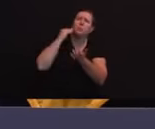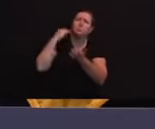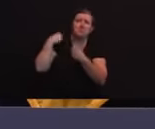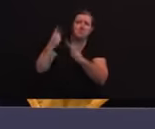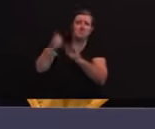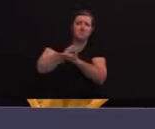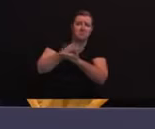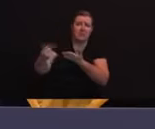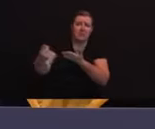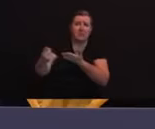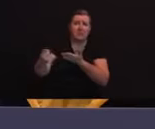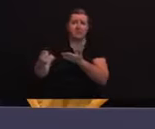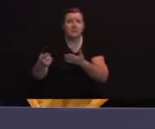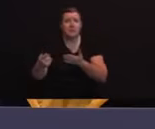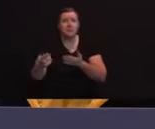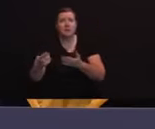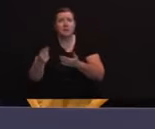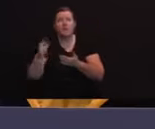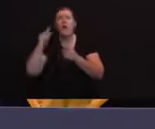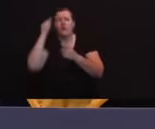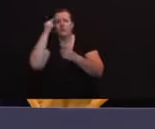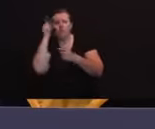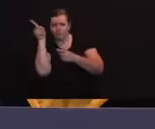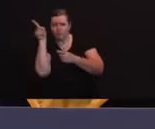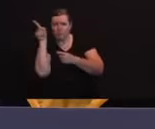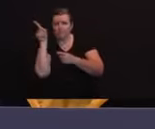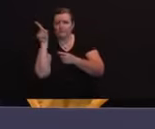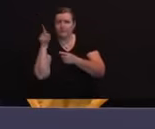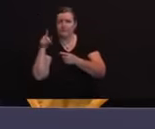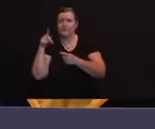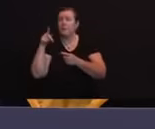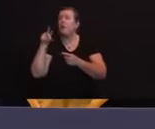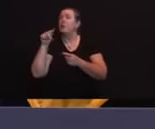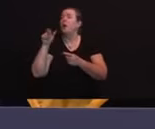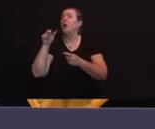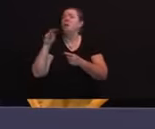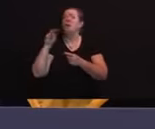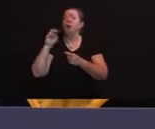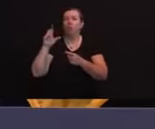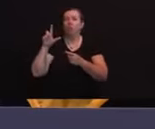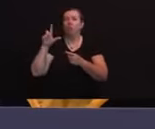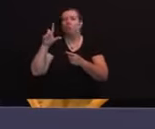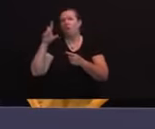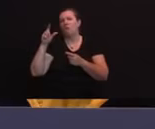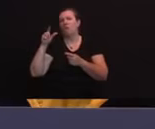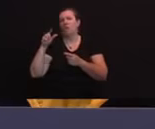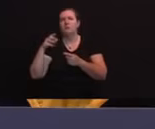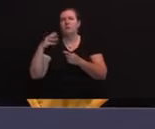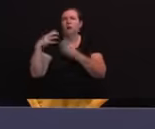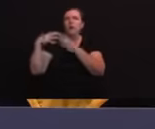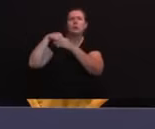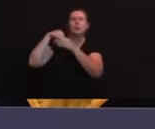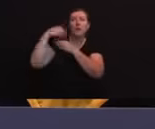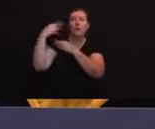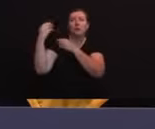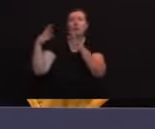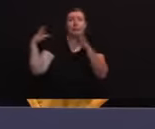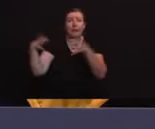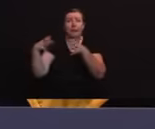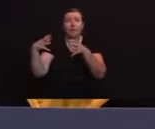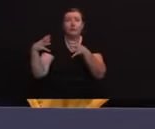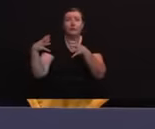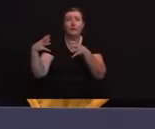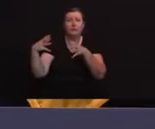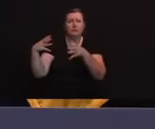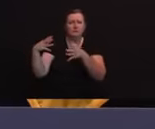governor or for Paramount Garg, want to know if the indoor and outdoor gathering limits, if the exclusion for religious services would